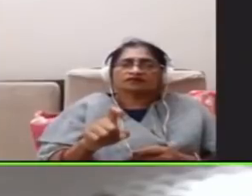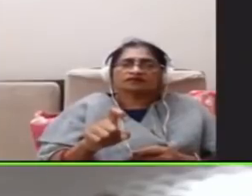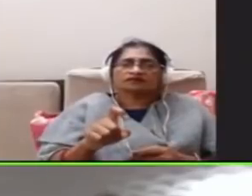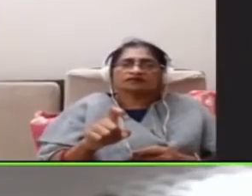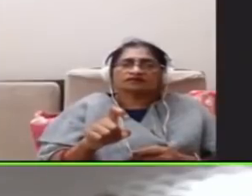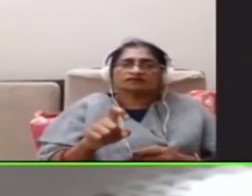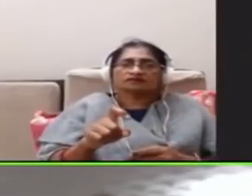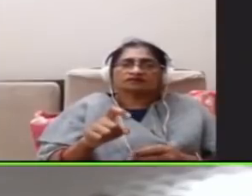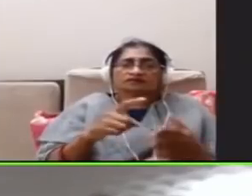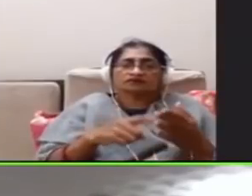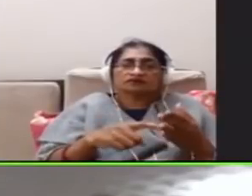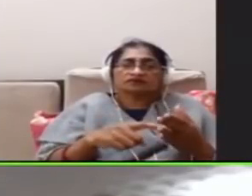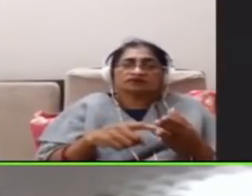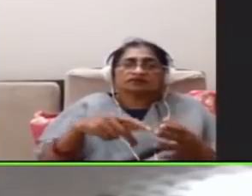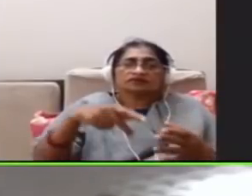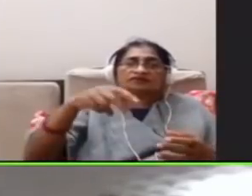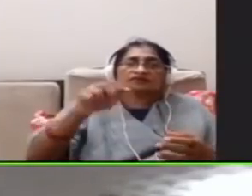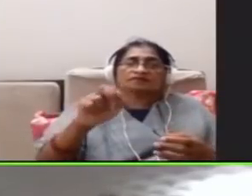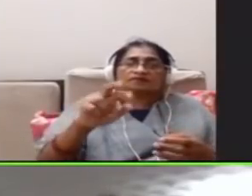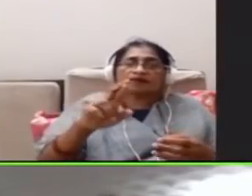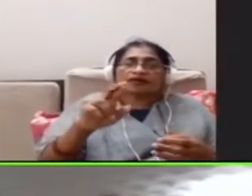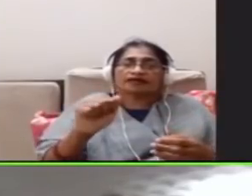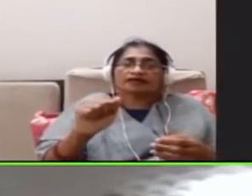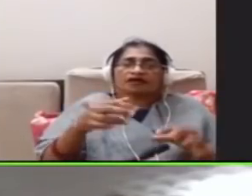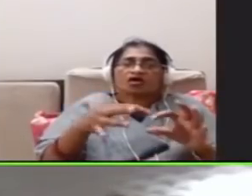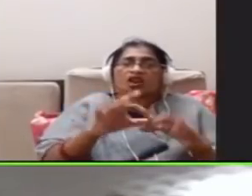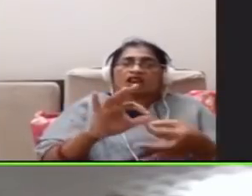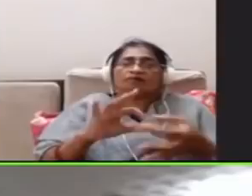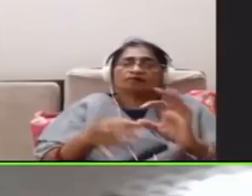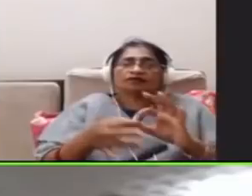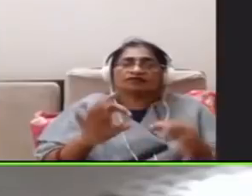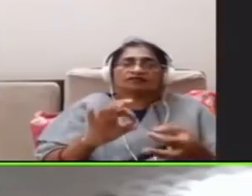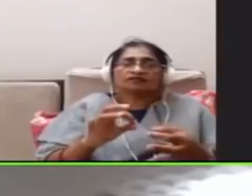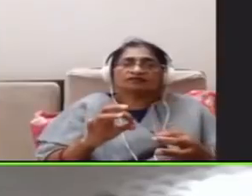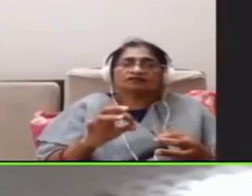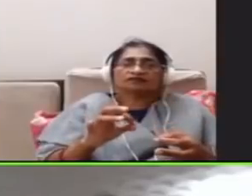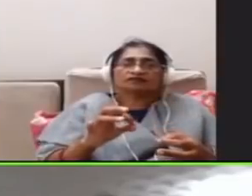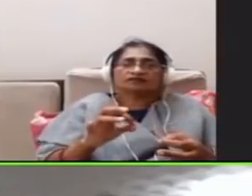the Paralympics is? And they just said, sport done differently.